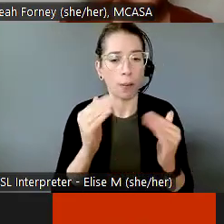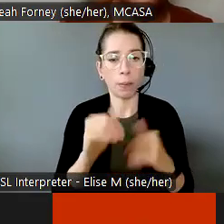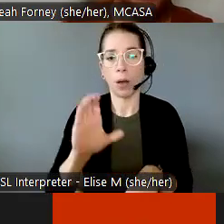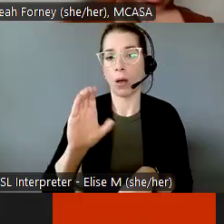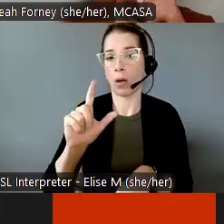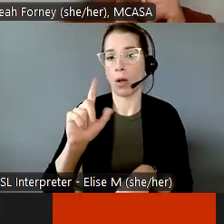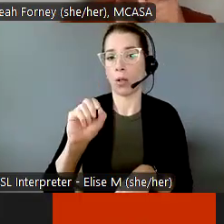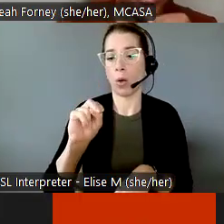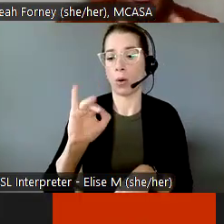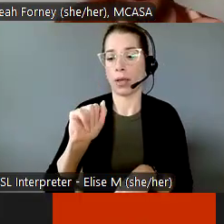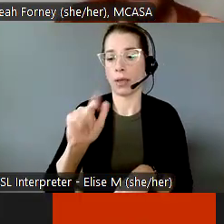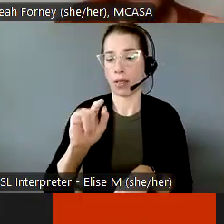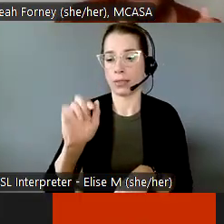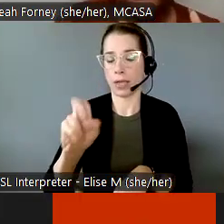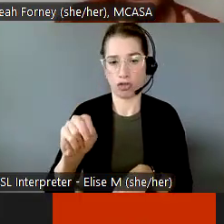colonialization.